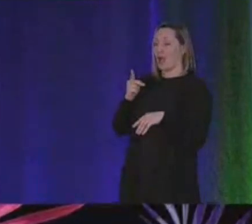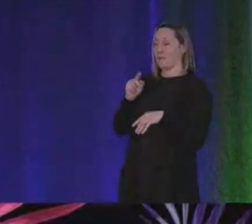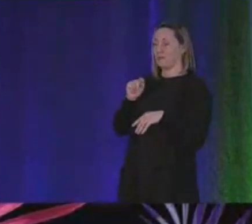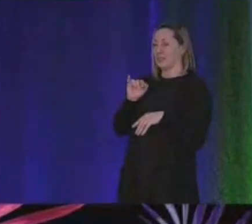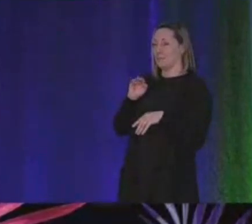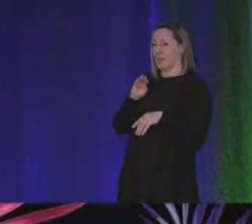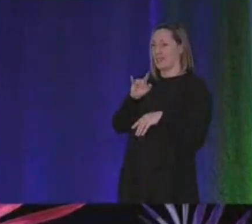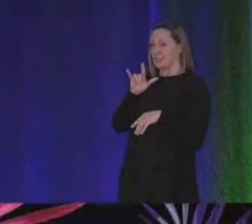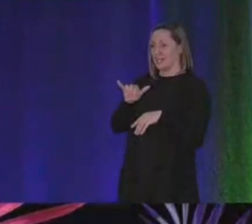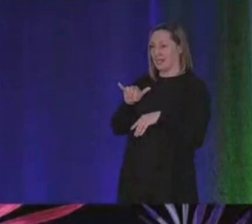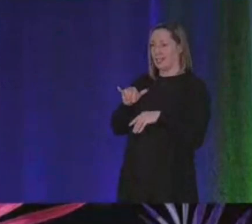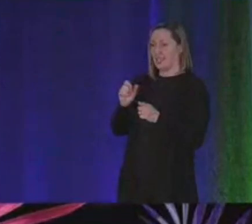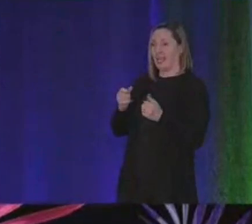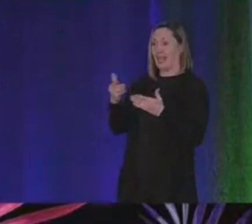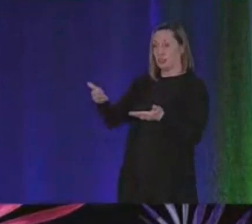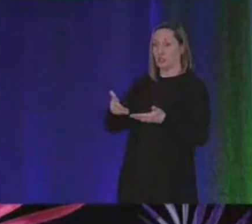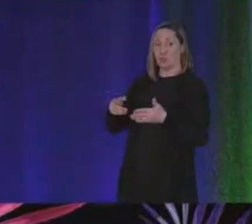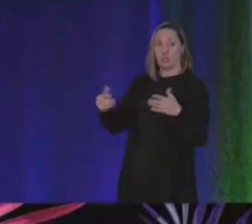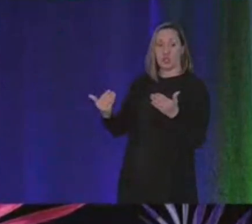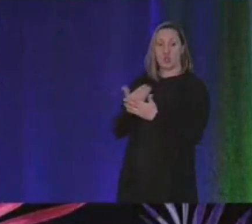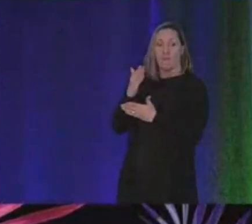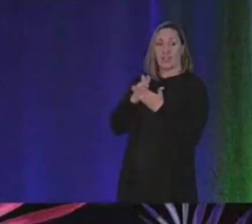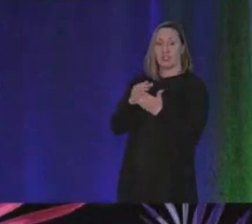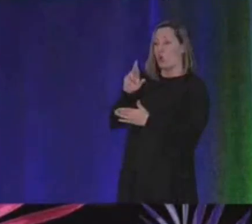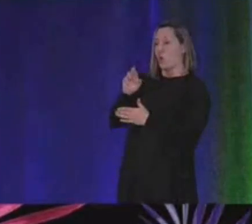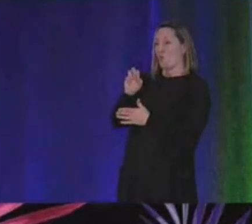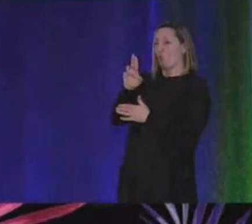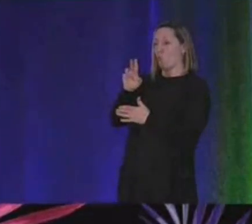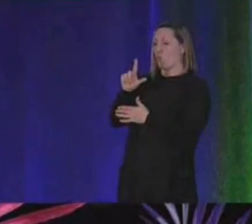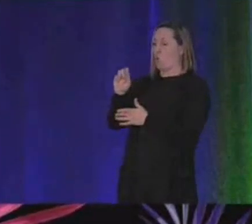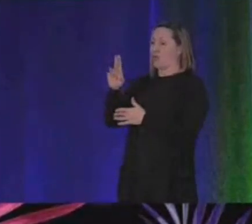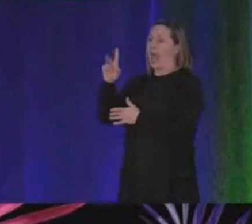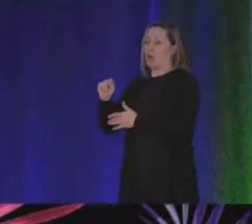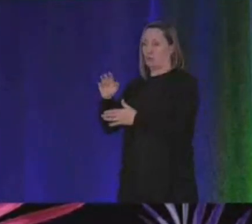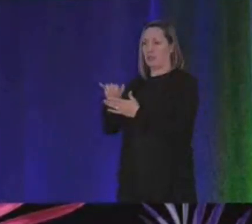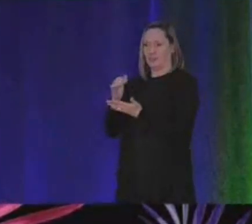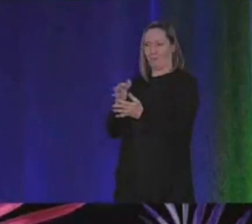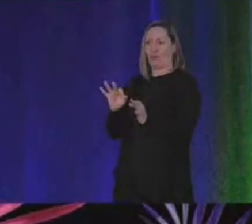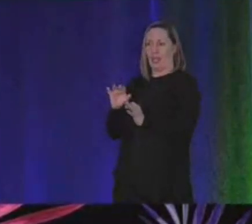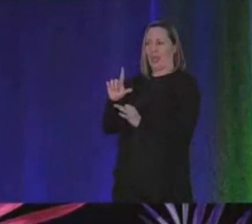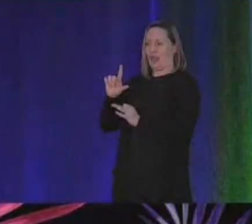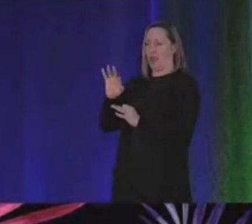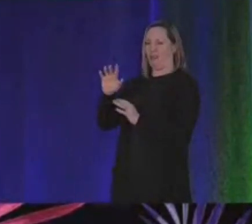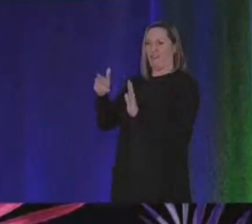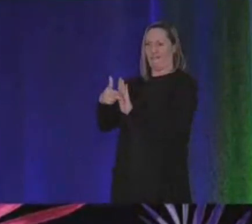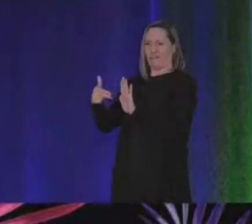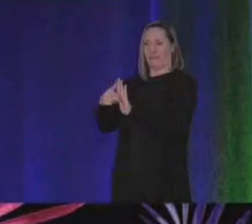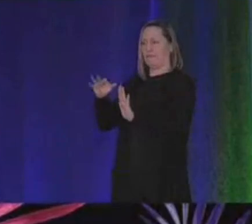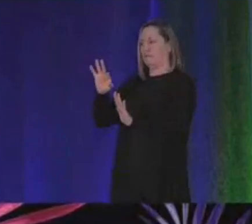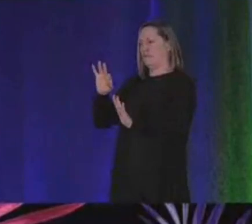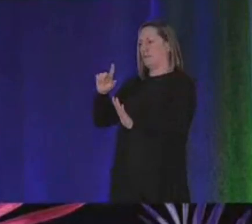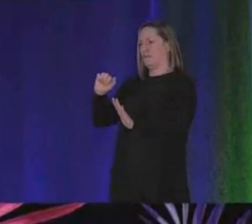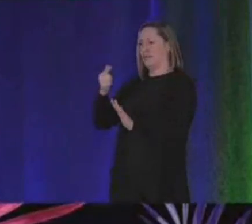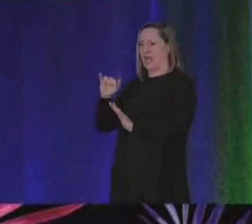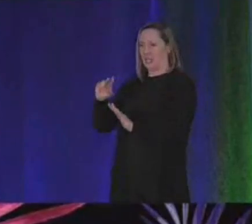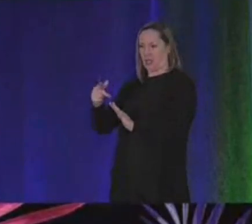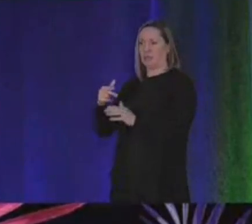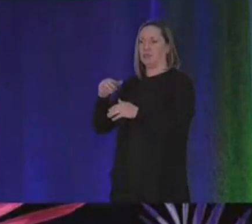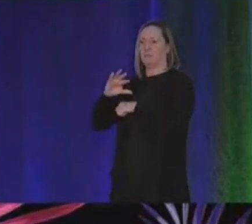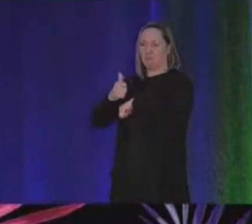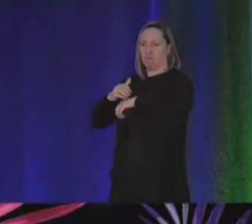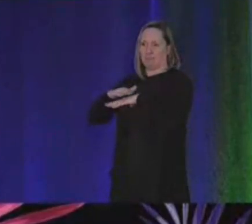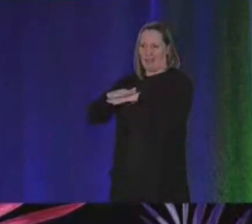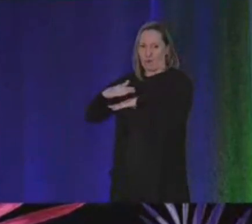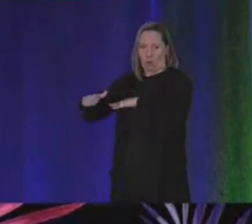a new feature called Rollout, and Rollout is a free feature flagging platform. Comes with like managing features in one